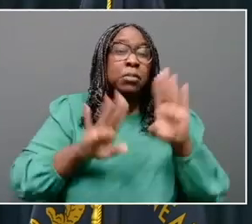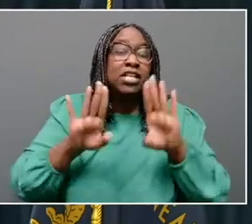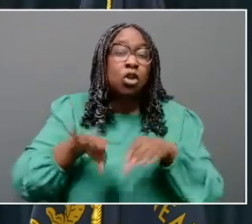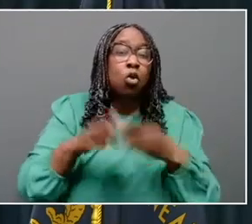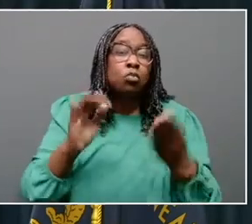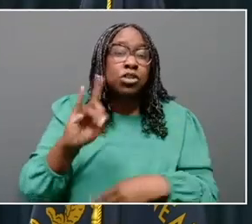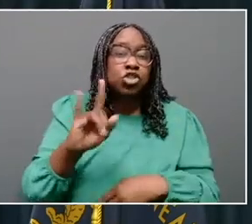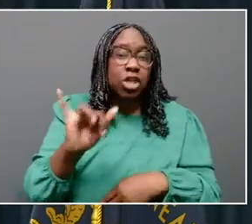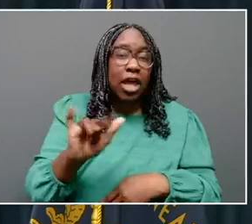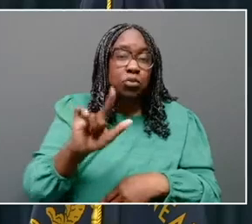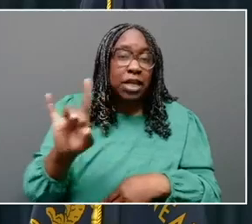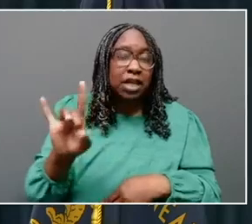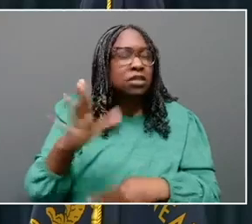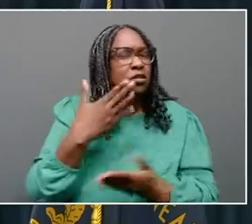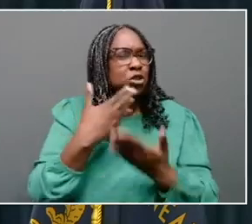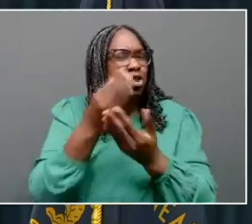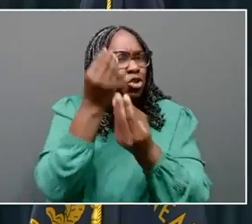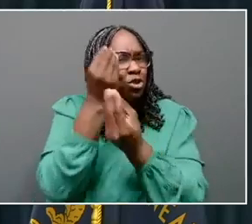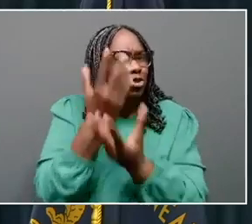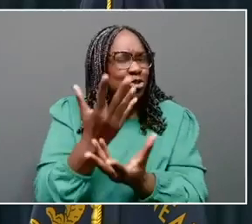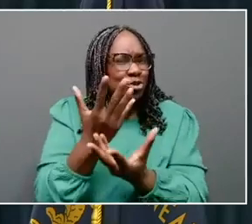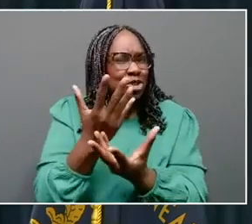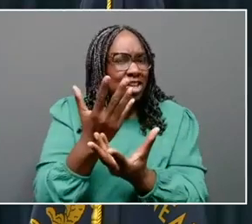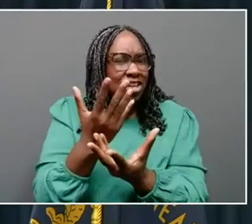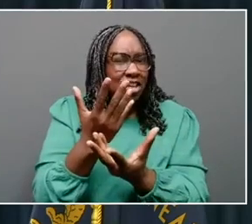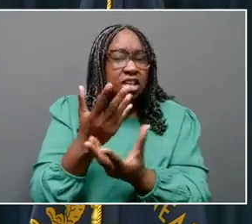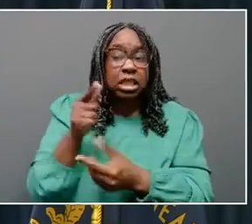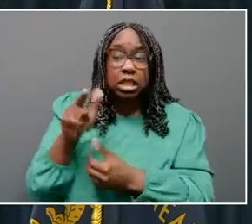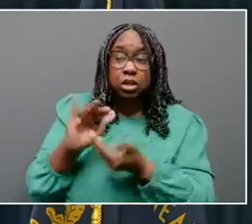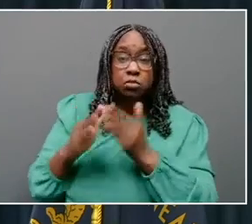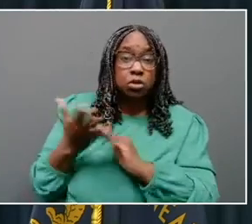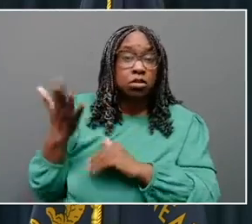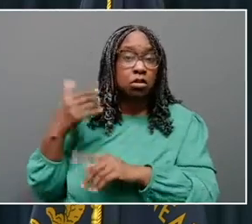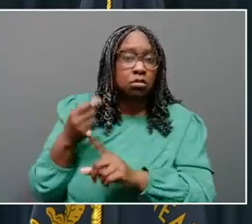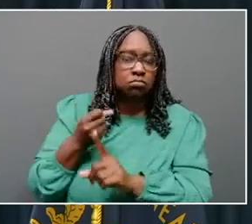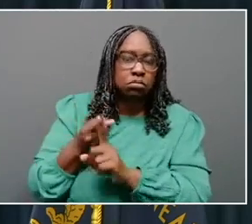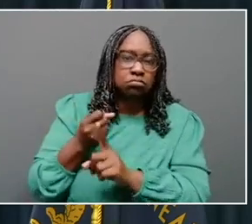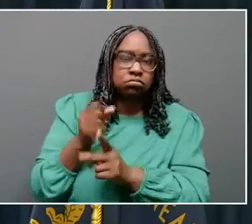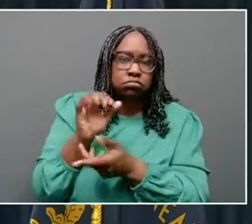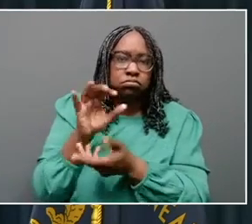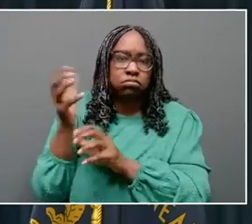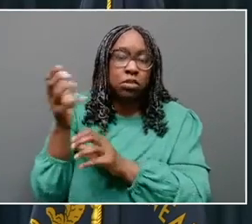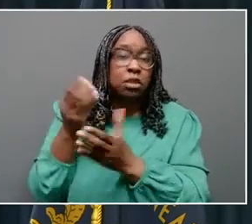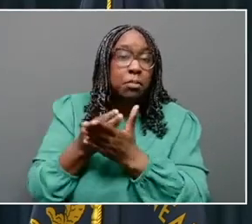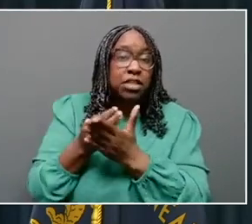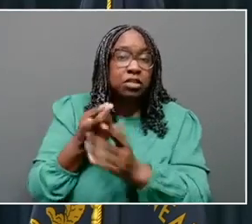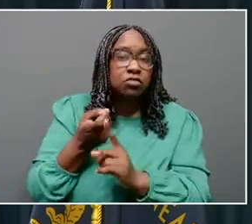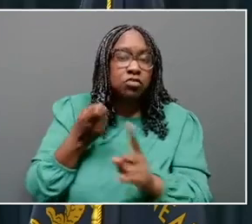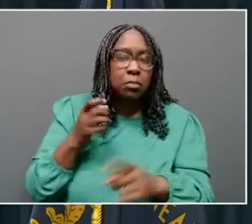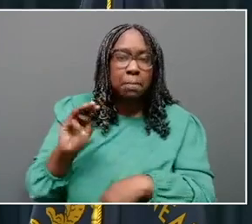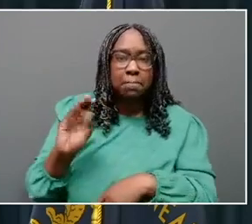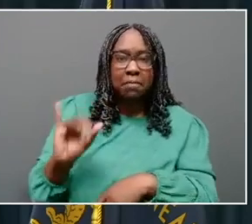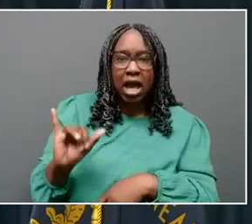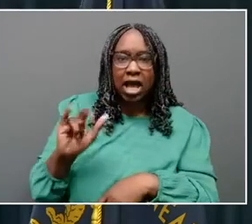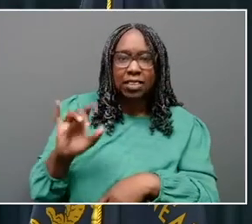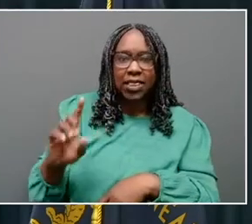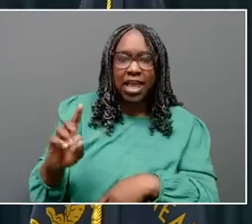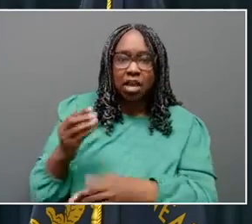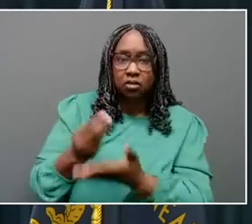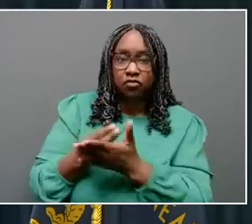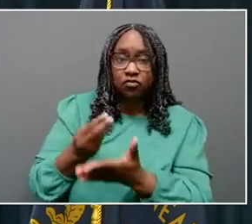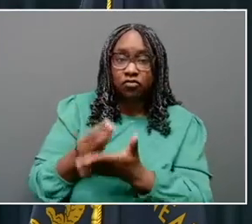is good news for a community that was hit really hard. The funding is through the Abandoned Mineland Funds or the